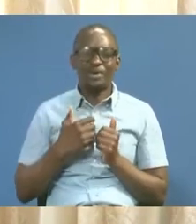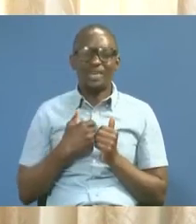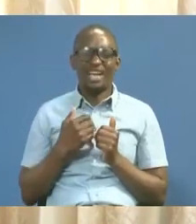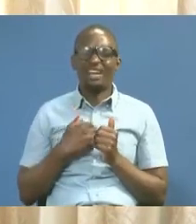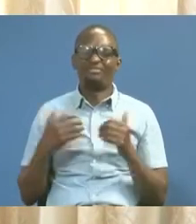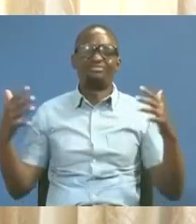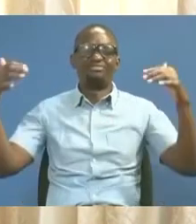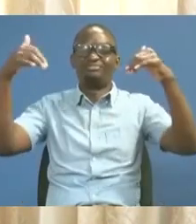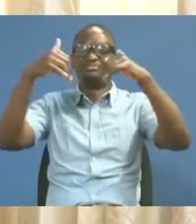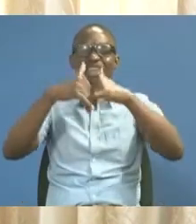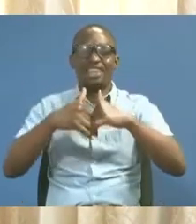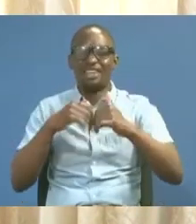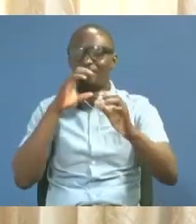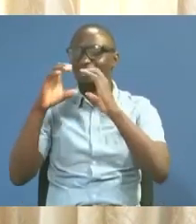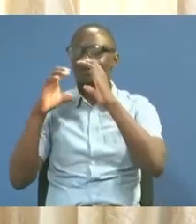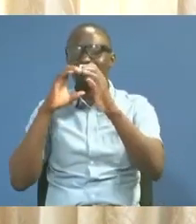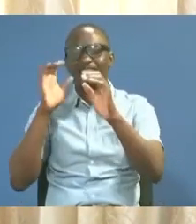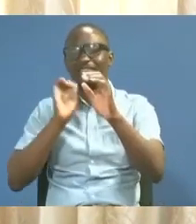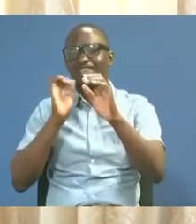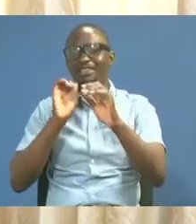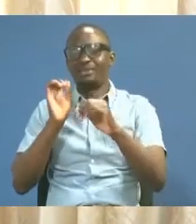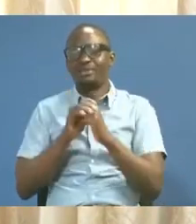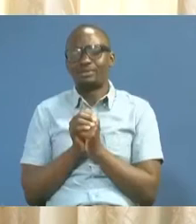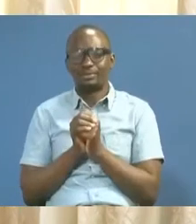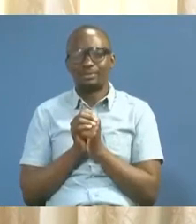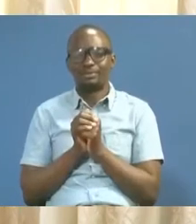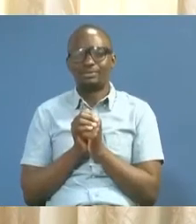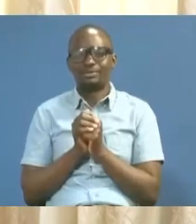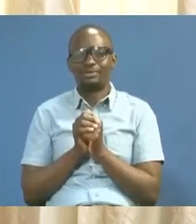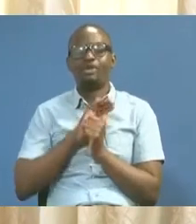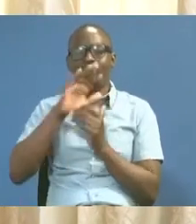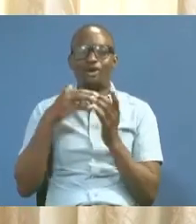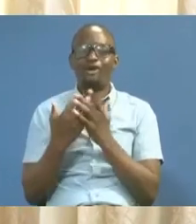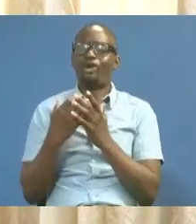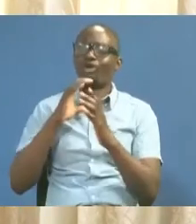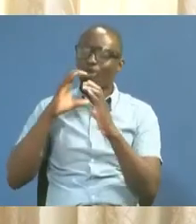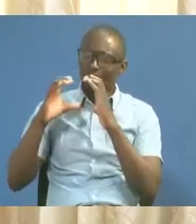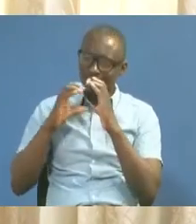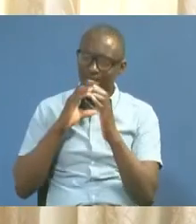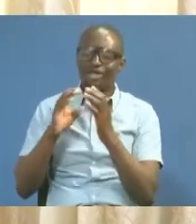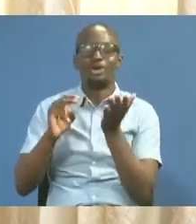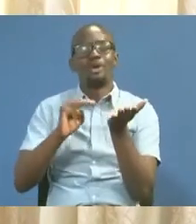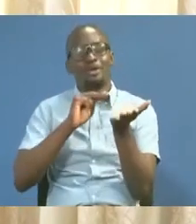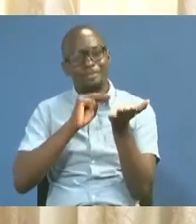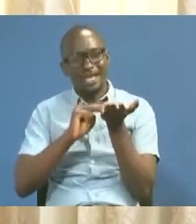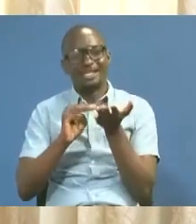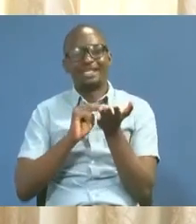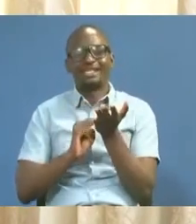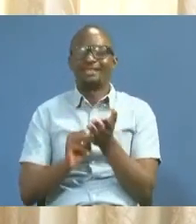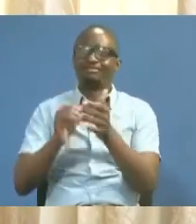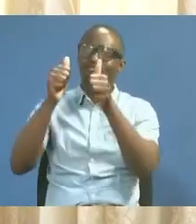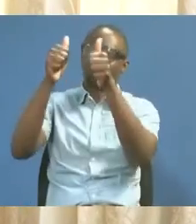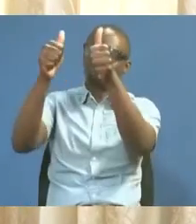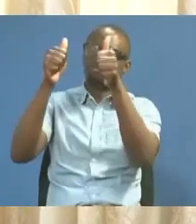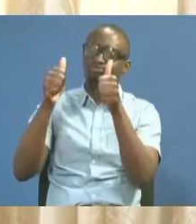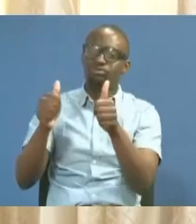for parade to communicate what we want to tell you. All the communication, all the messages are on notice